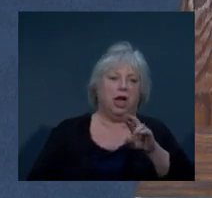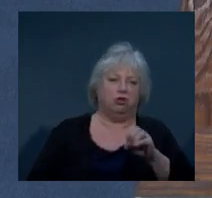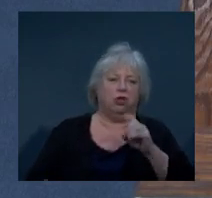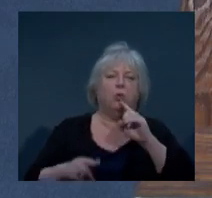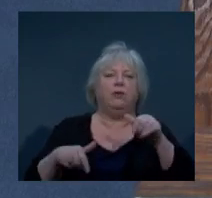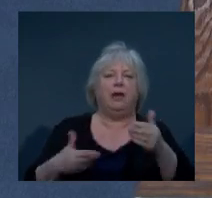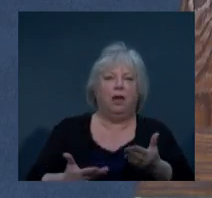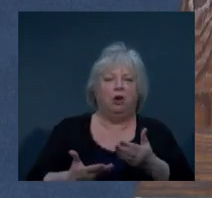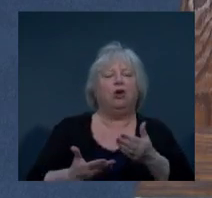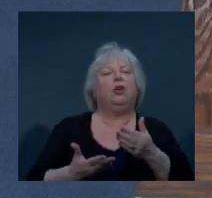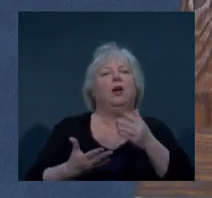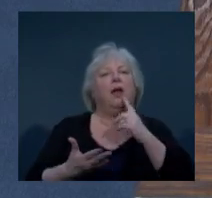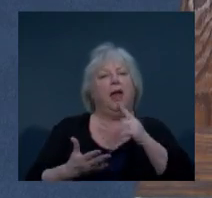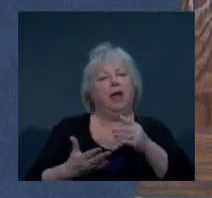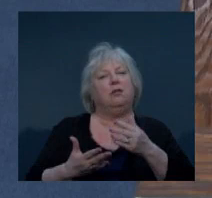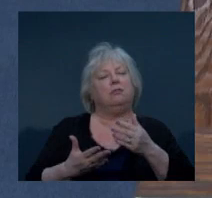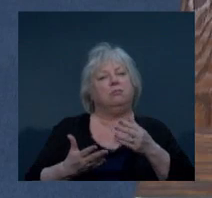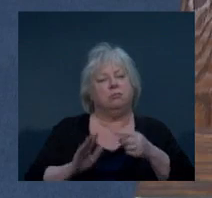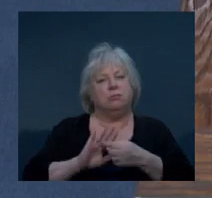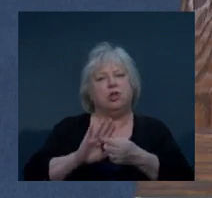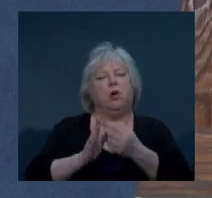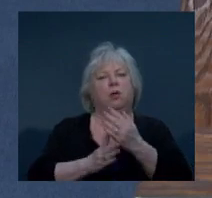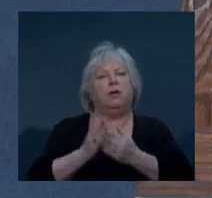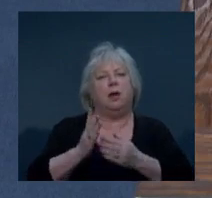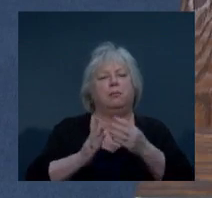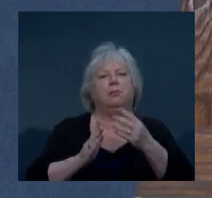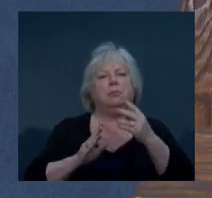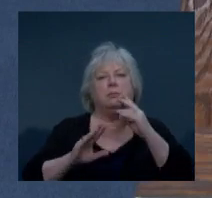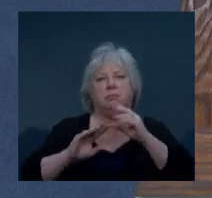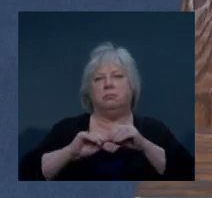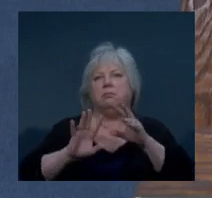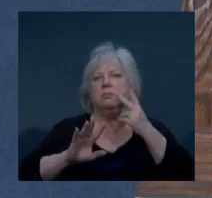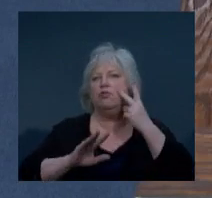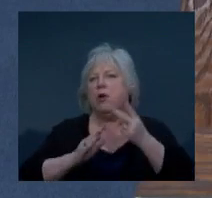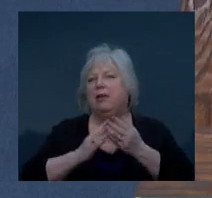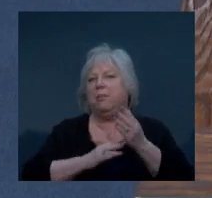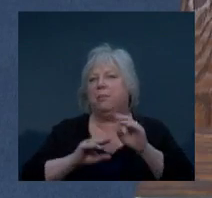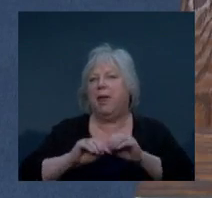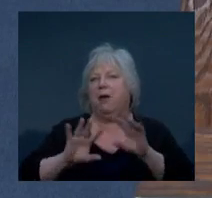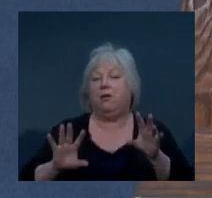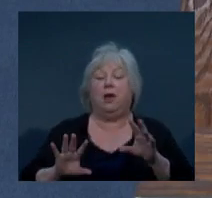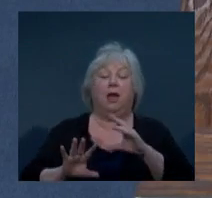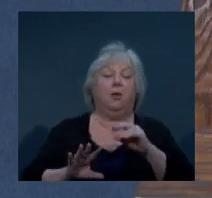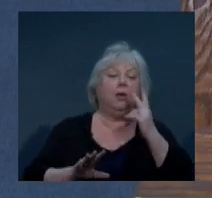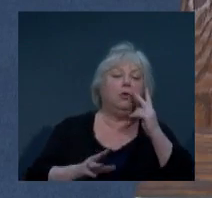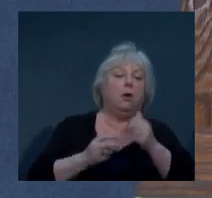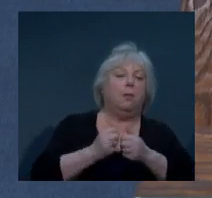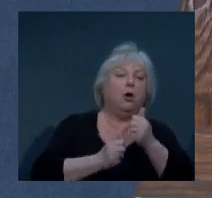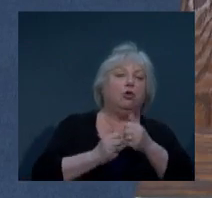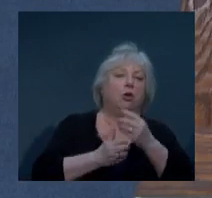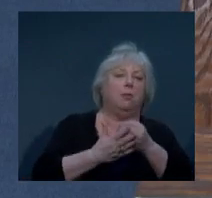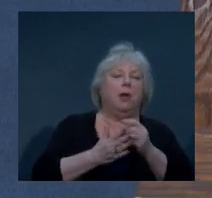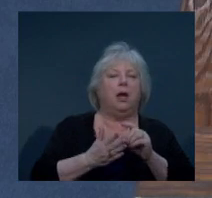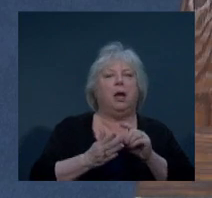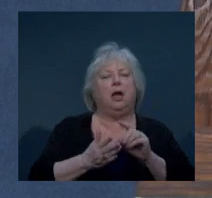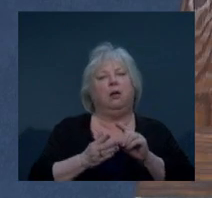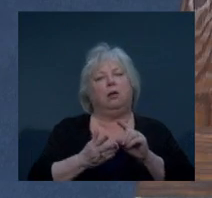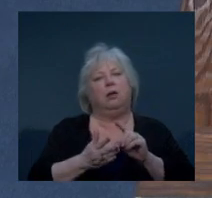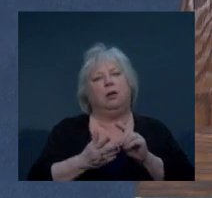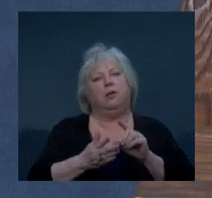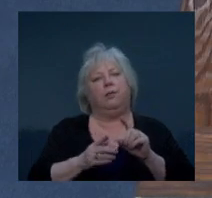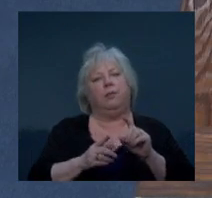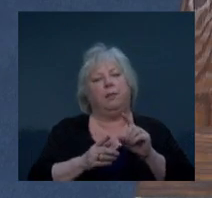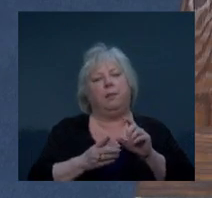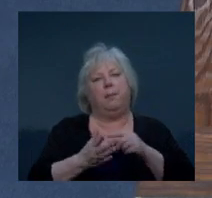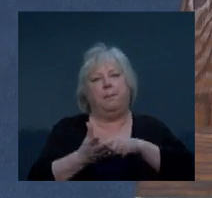that was because we dogged them to do that. And we saw that the majority of the money goes to pay those salaries. And